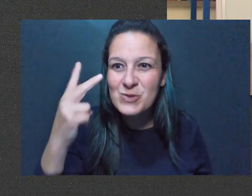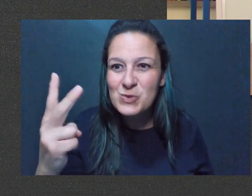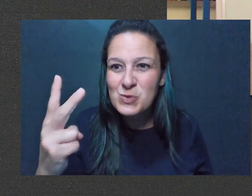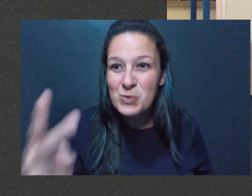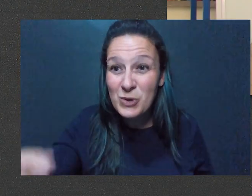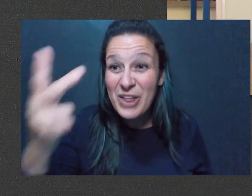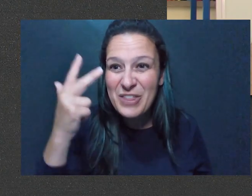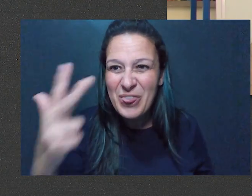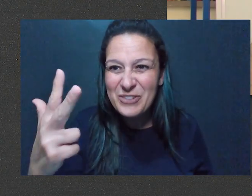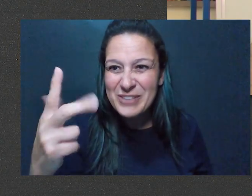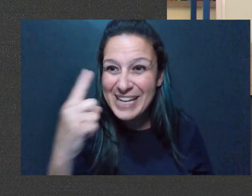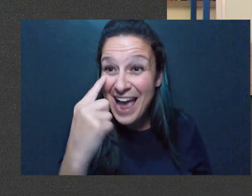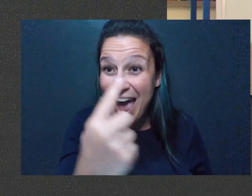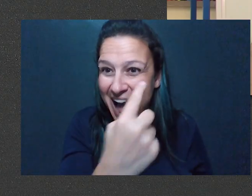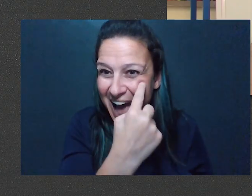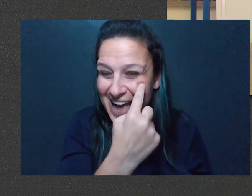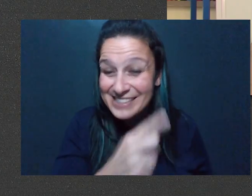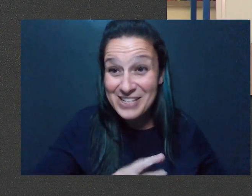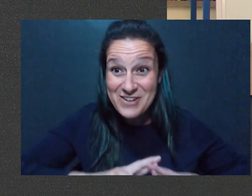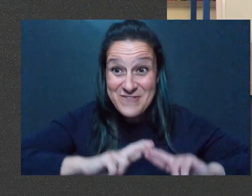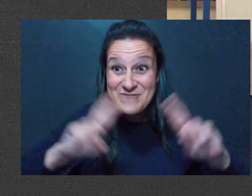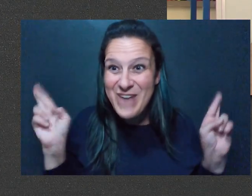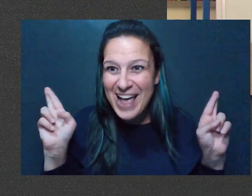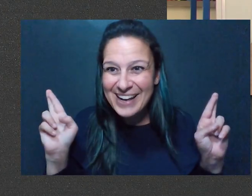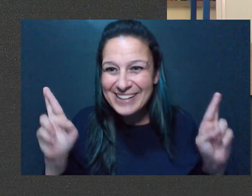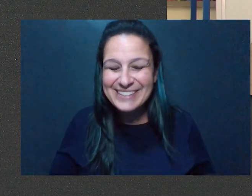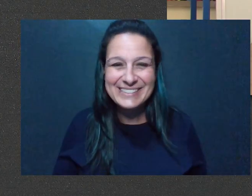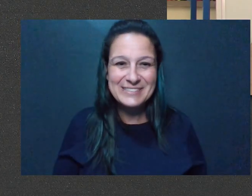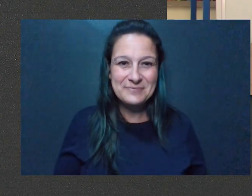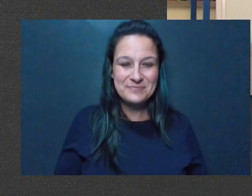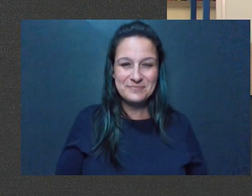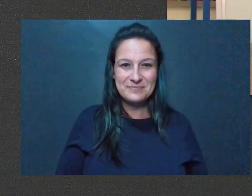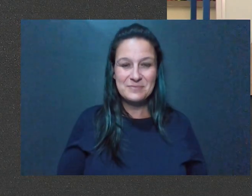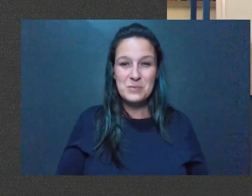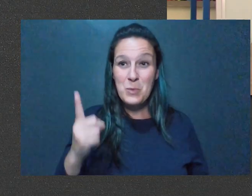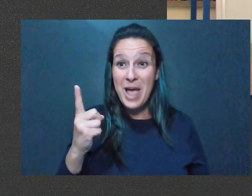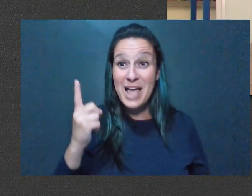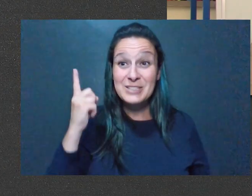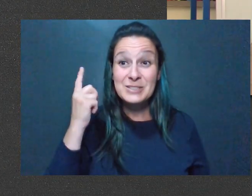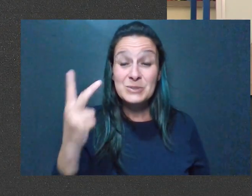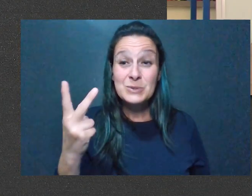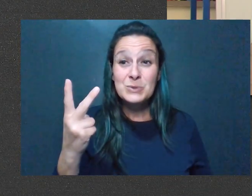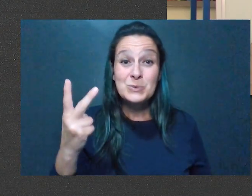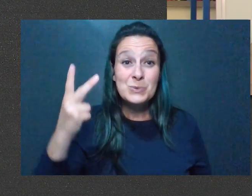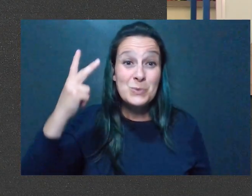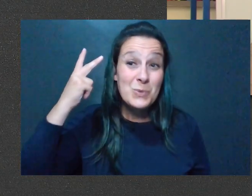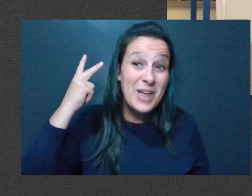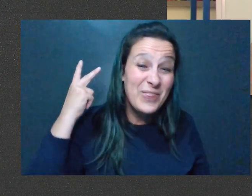eyes. Are you ready? 1, 2,